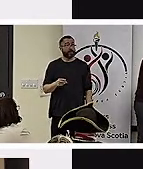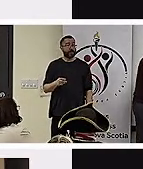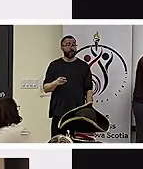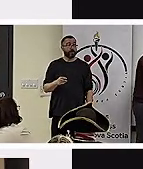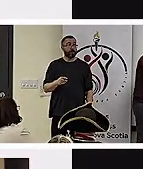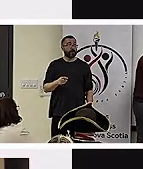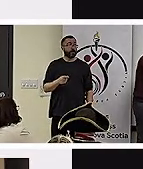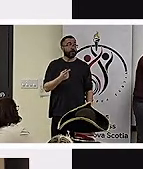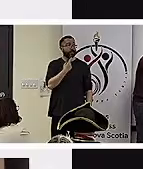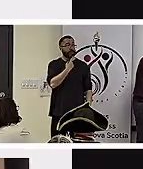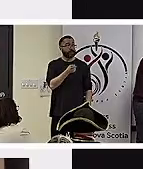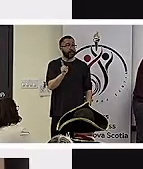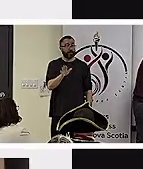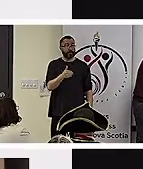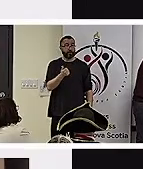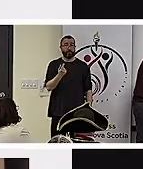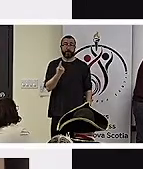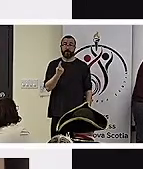to get?